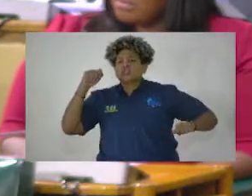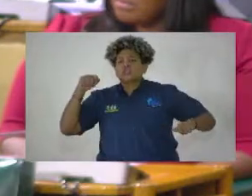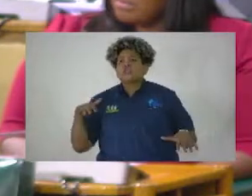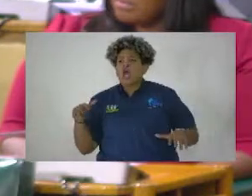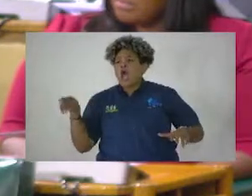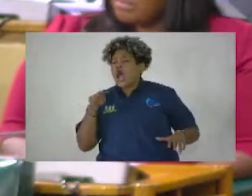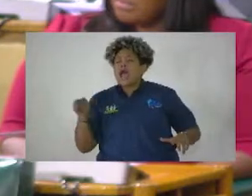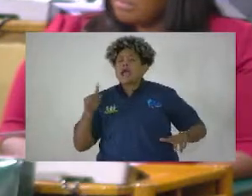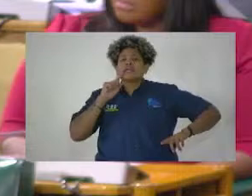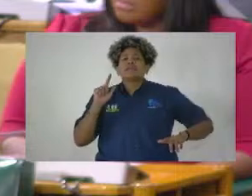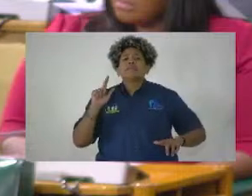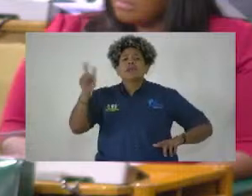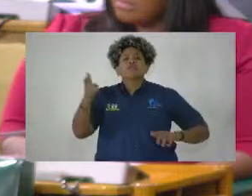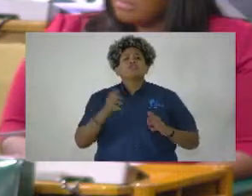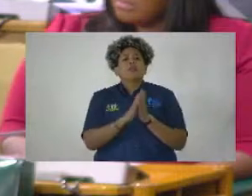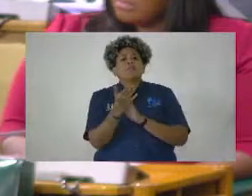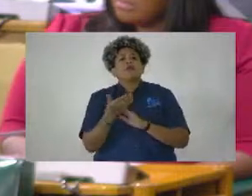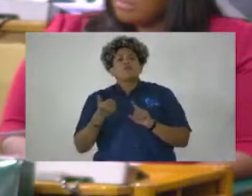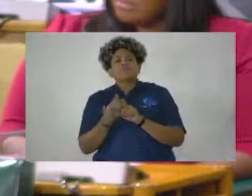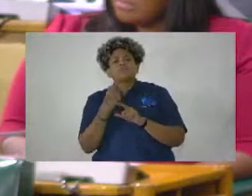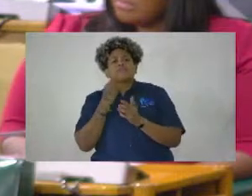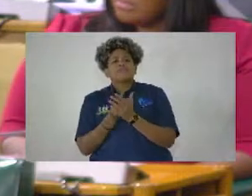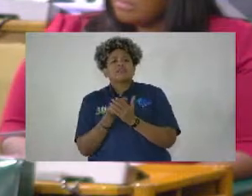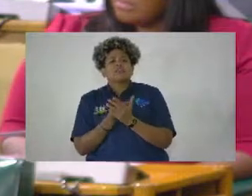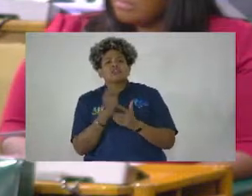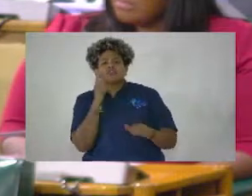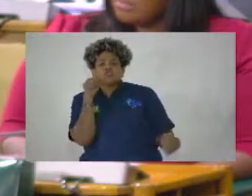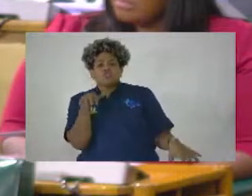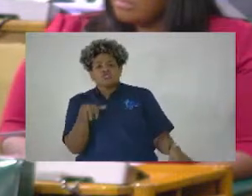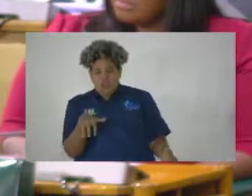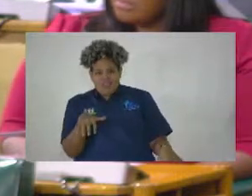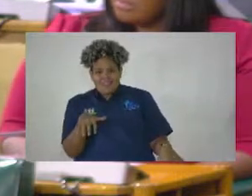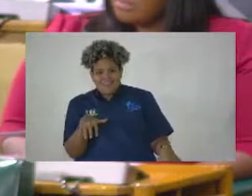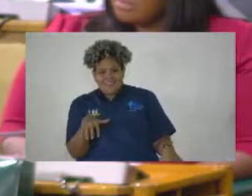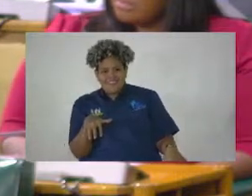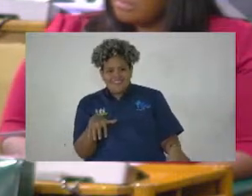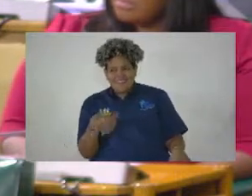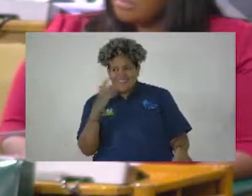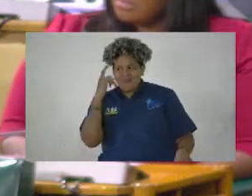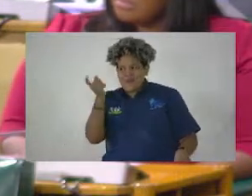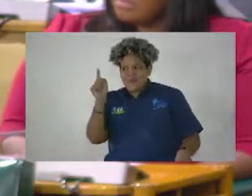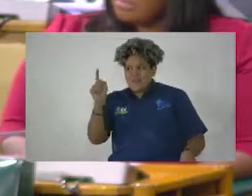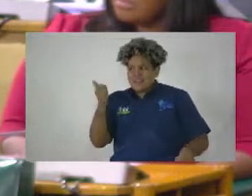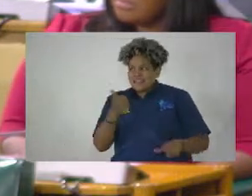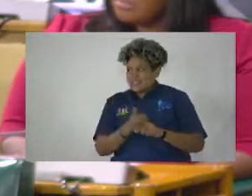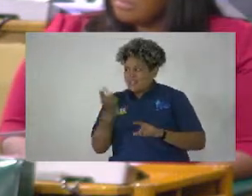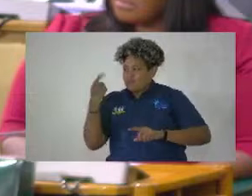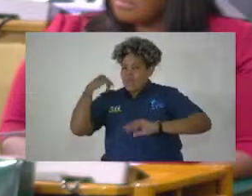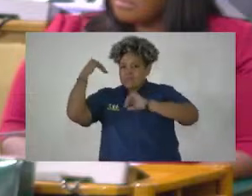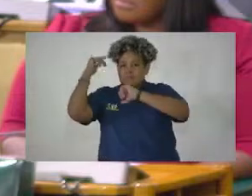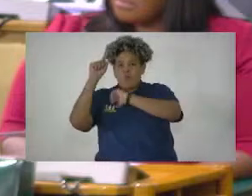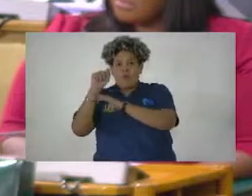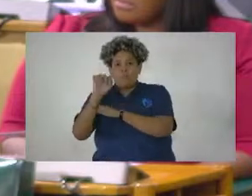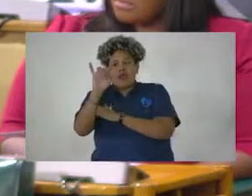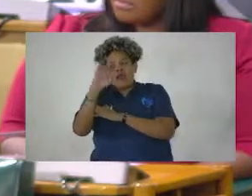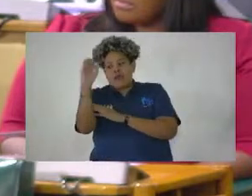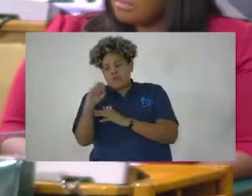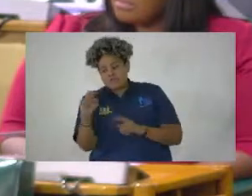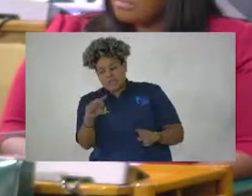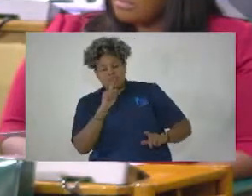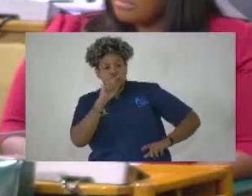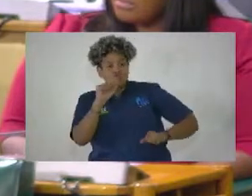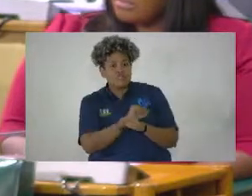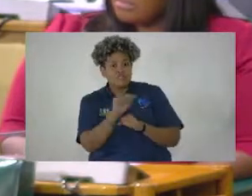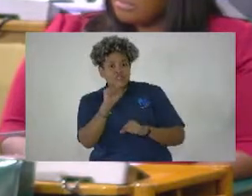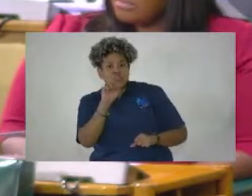it eventually becomes a fiscal shock. Because whereas we're expecting 1.8% real